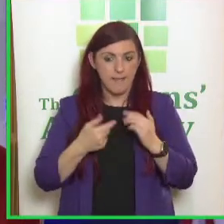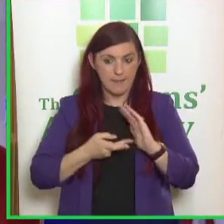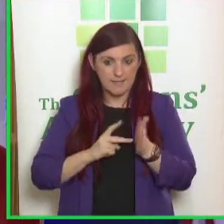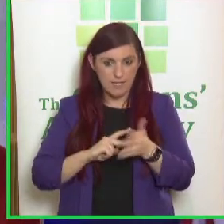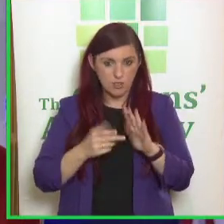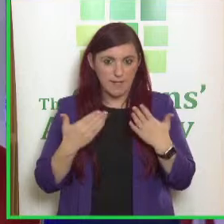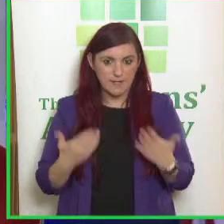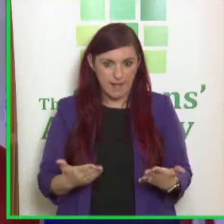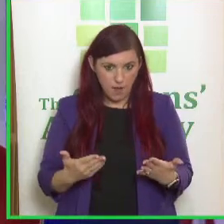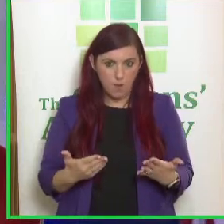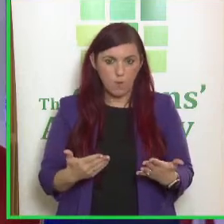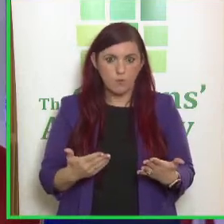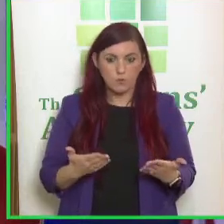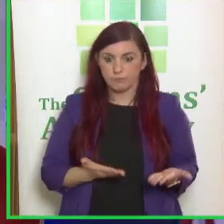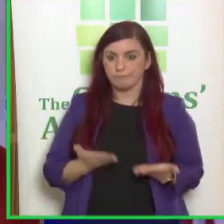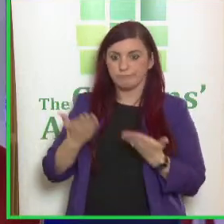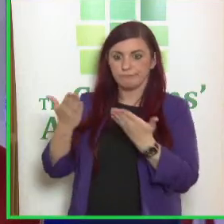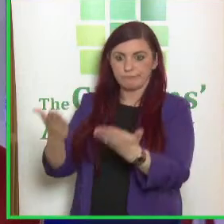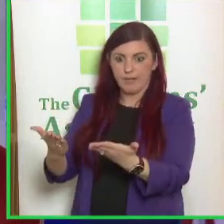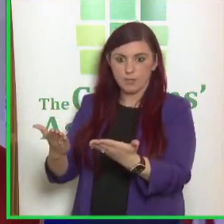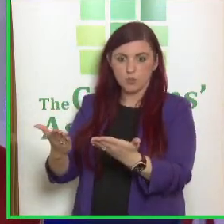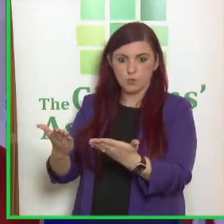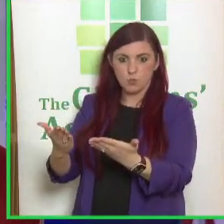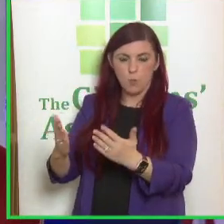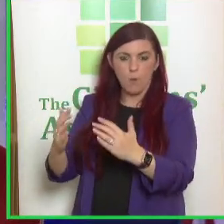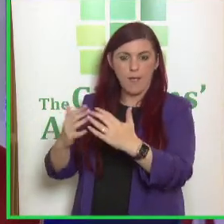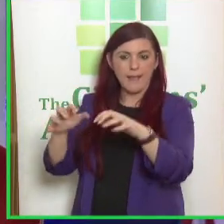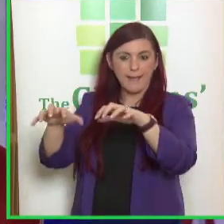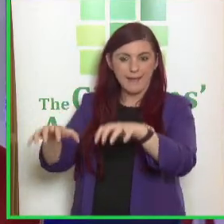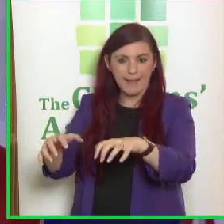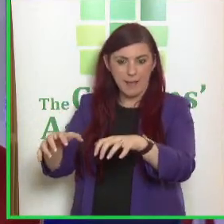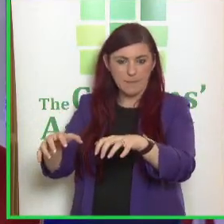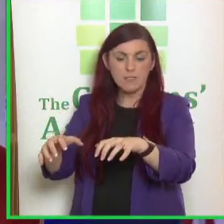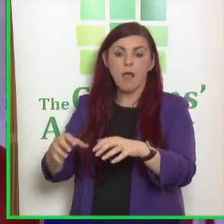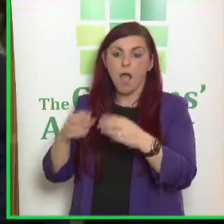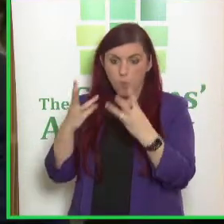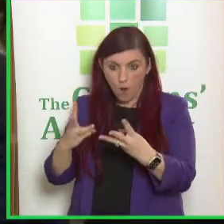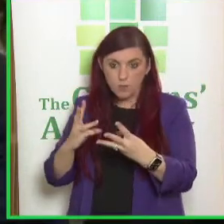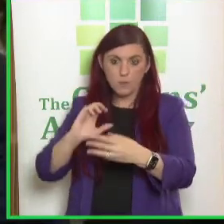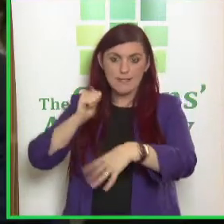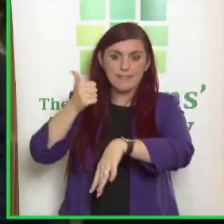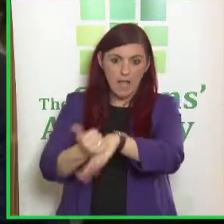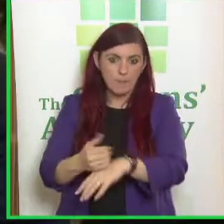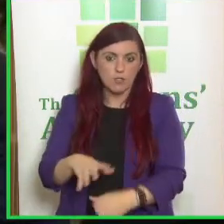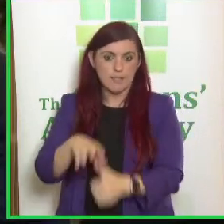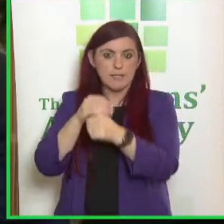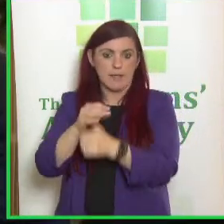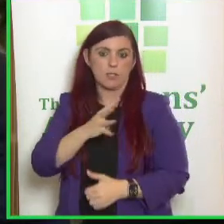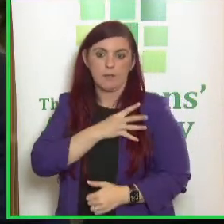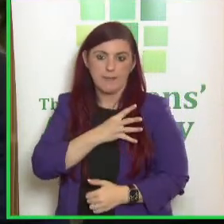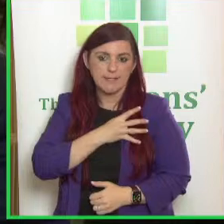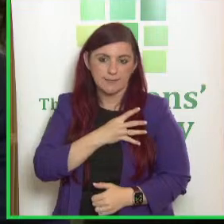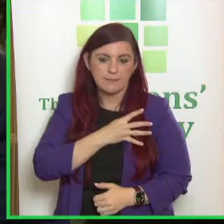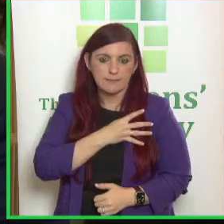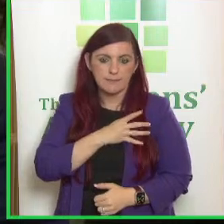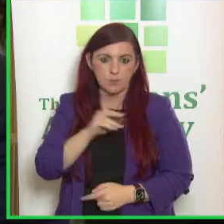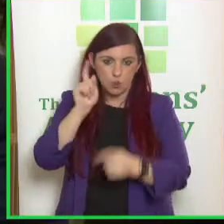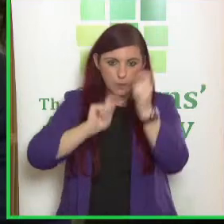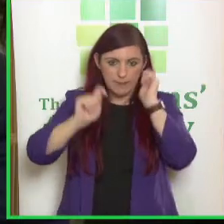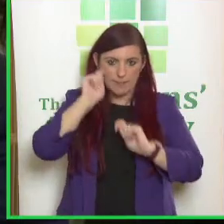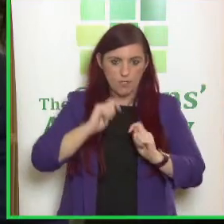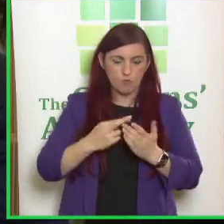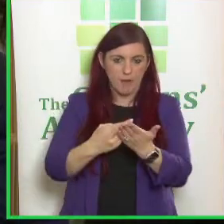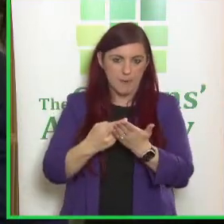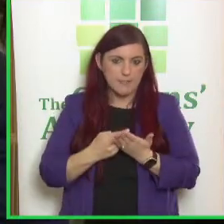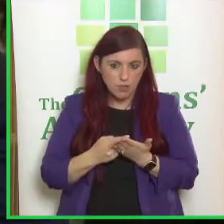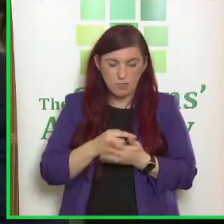bring a memo to Cabinet in relation to the establishment of a special committee to consider the recommendations,